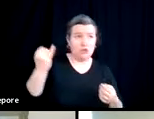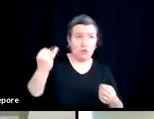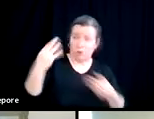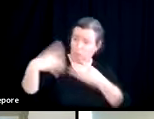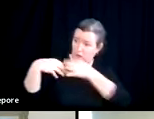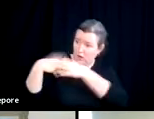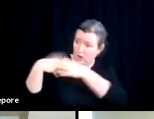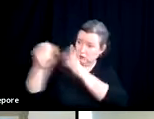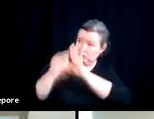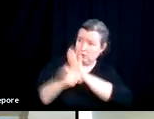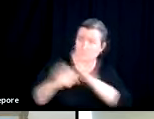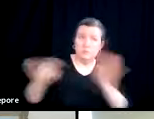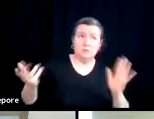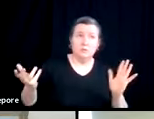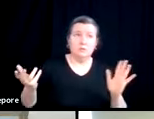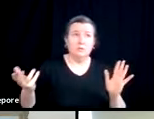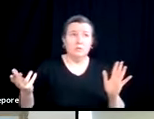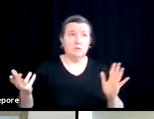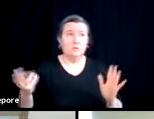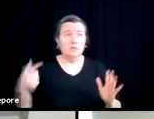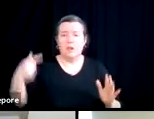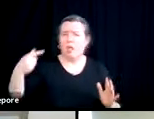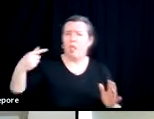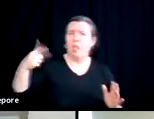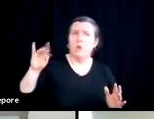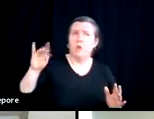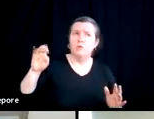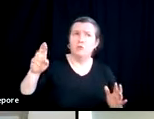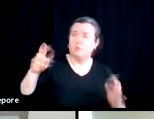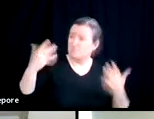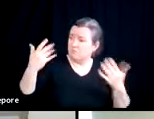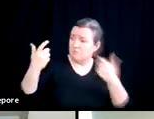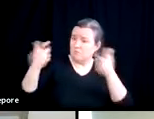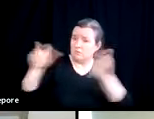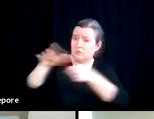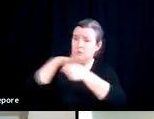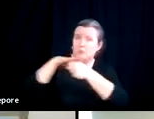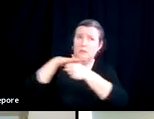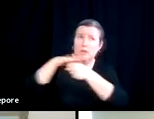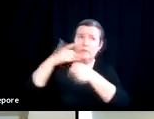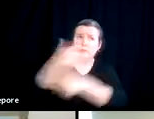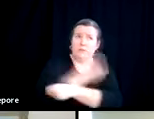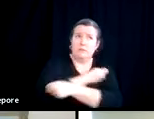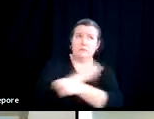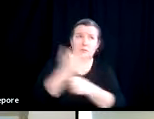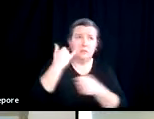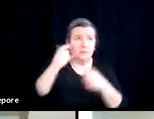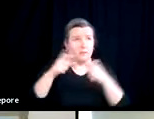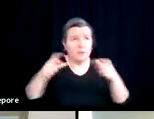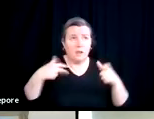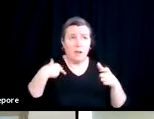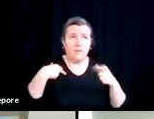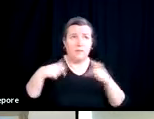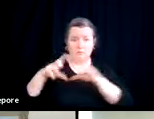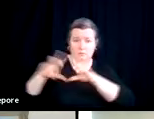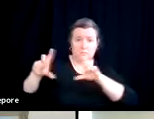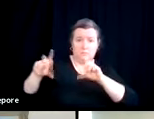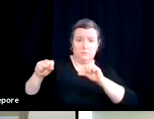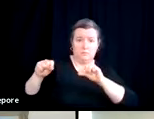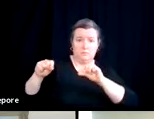Gloucester County mega site? If it's on the back of your, if a date's on the back of the card, is that the date you come back for?